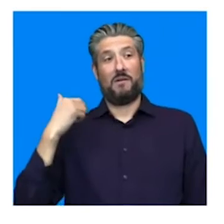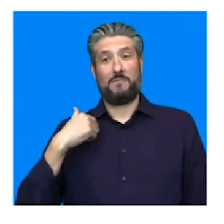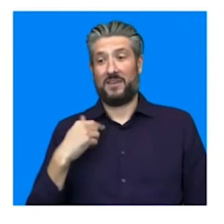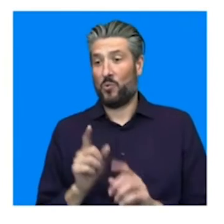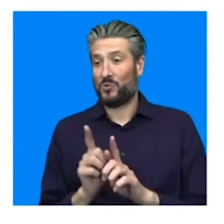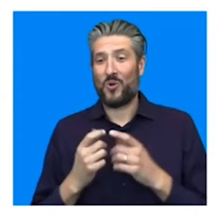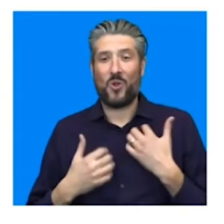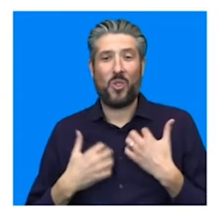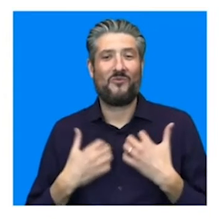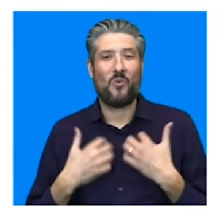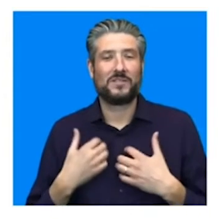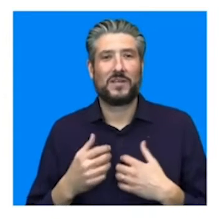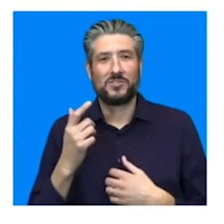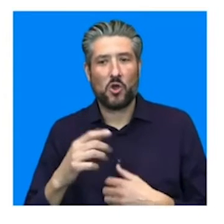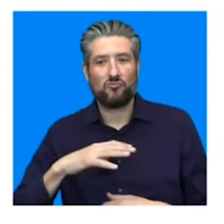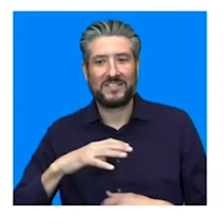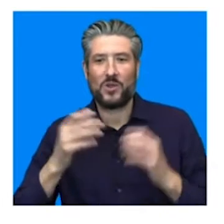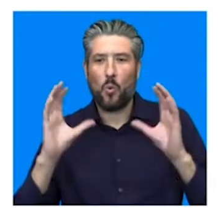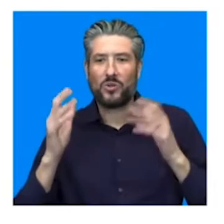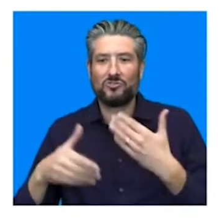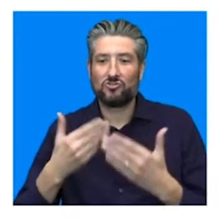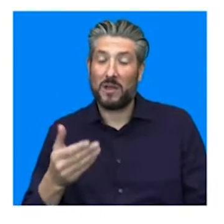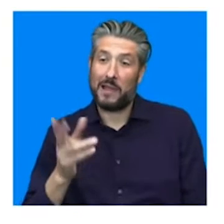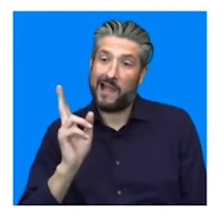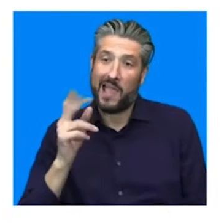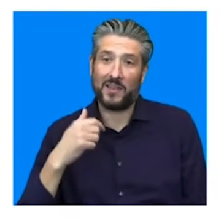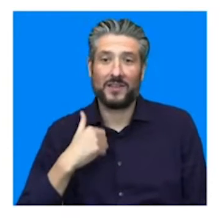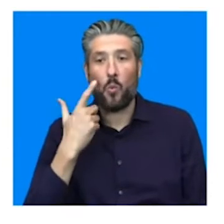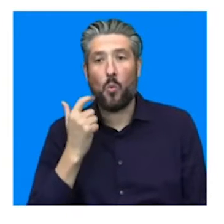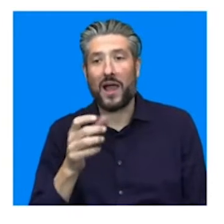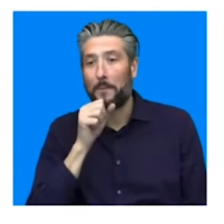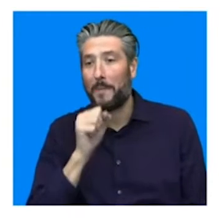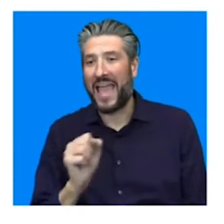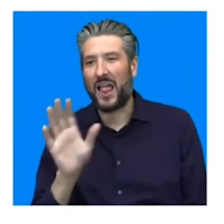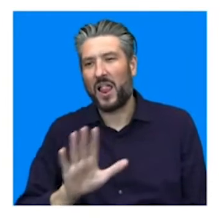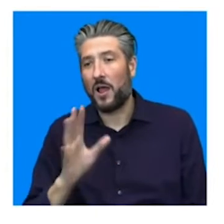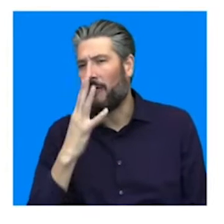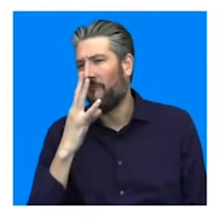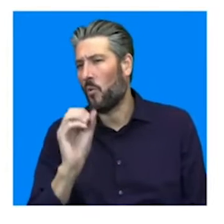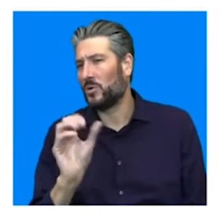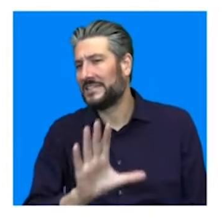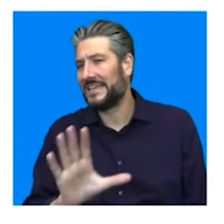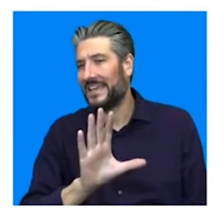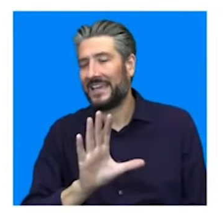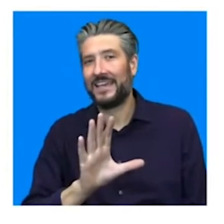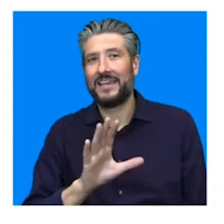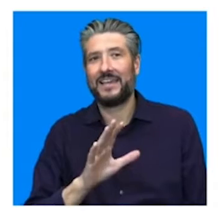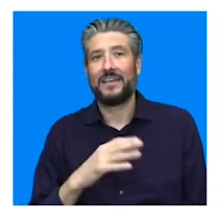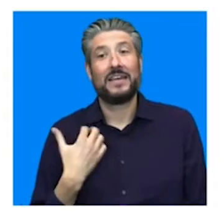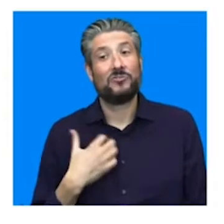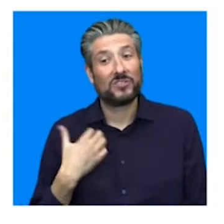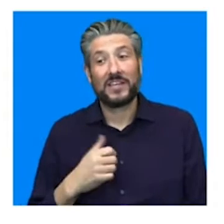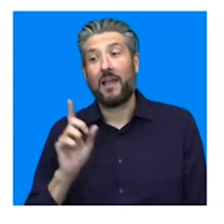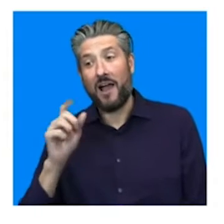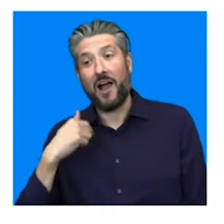So for the audio description, I'm yet another white male who's about 40-ish. I'm actually unusually, though, sat in my office at work